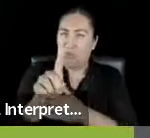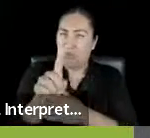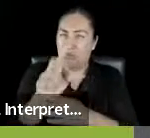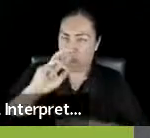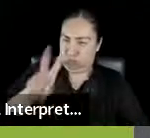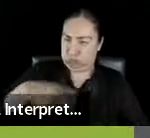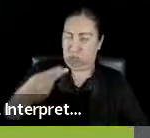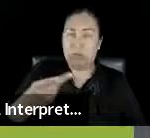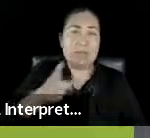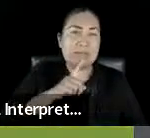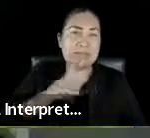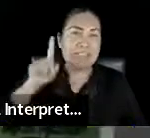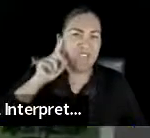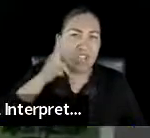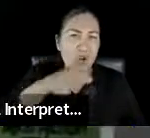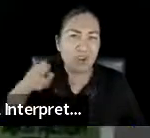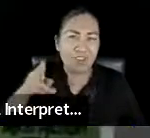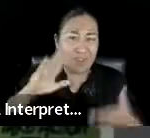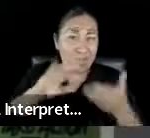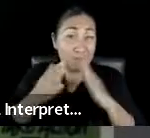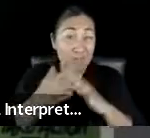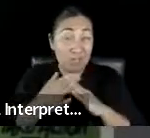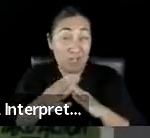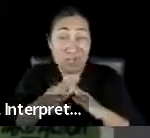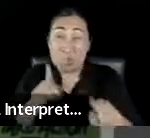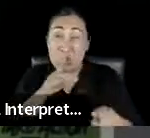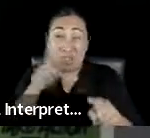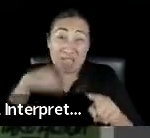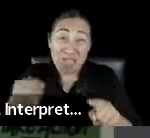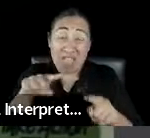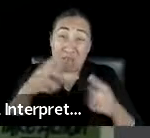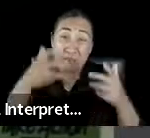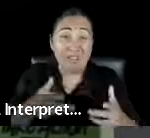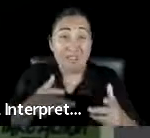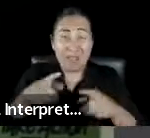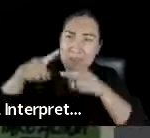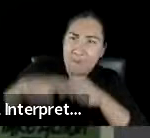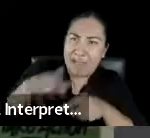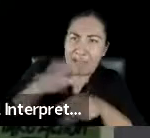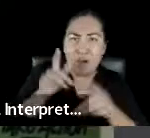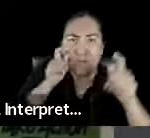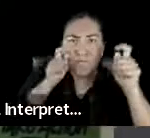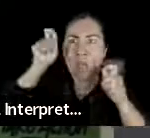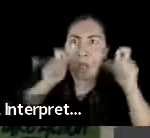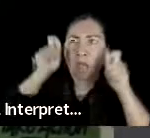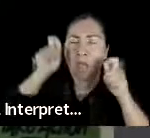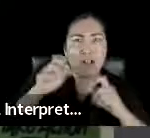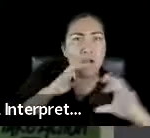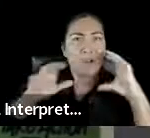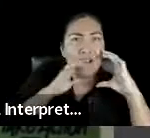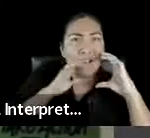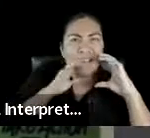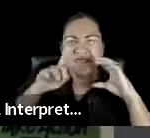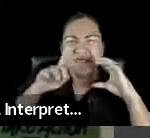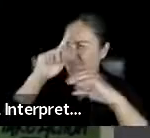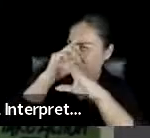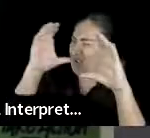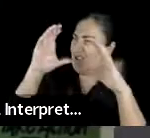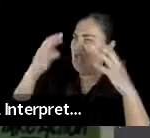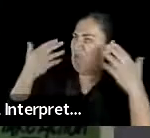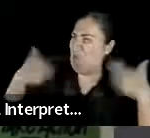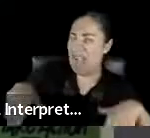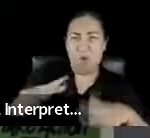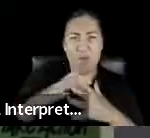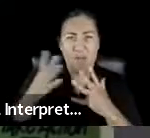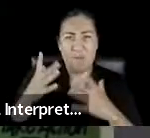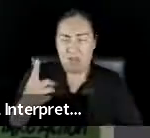hearing communities who heavily rely on facial expressions for their communication, and imagine how isolated many